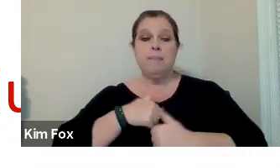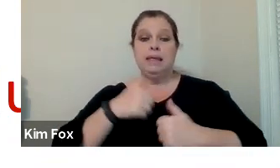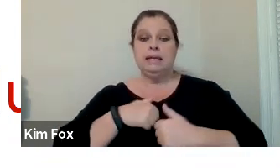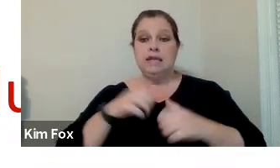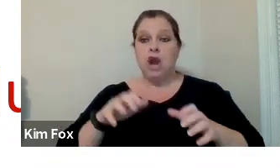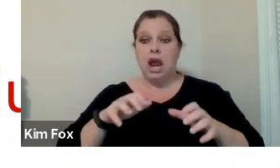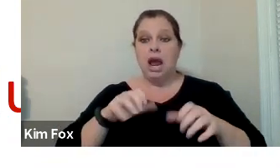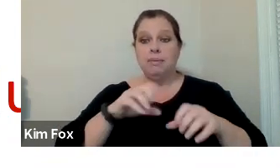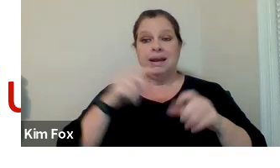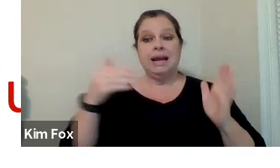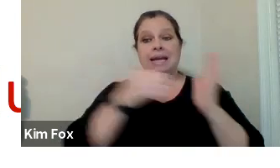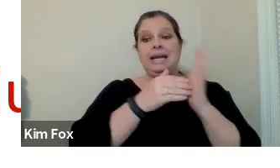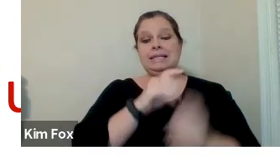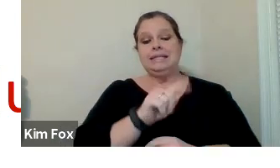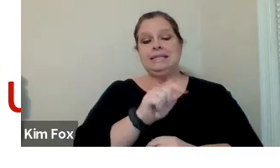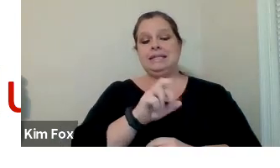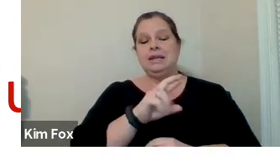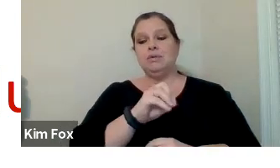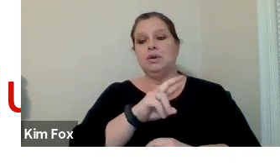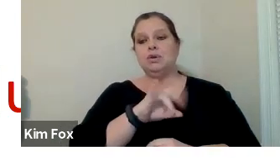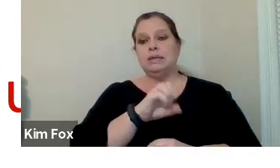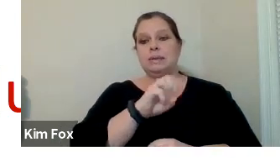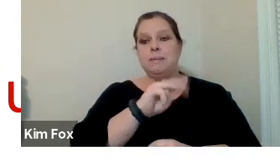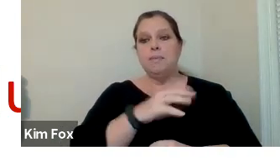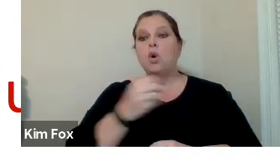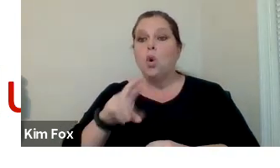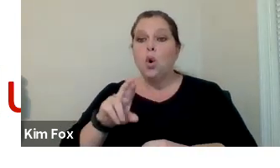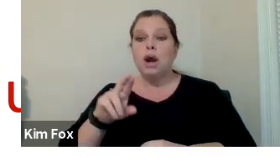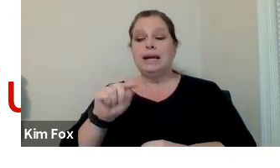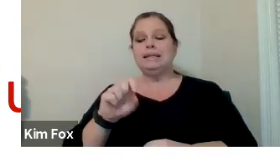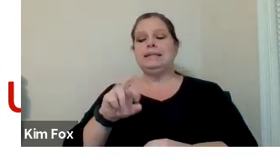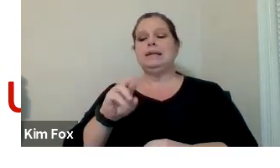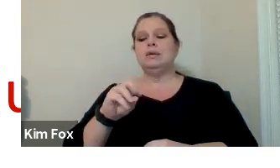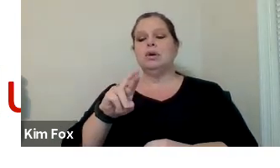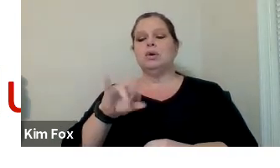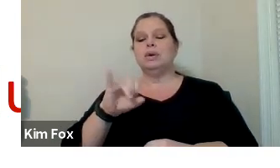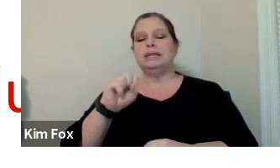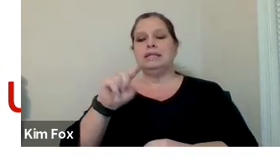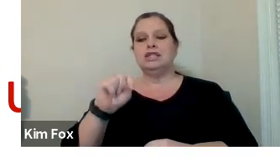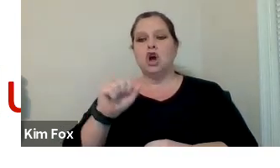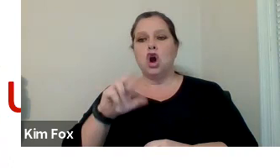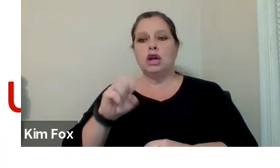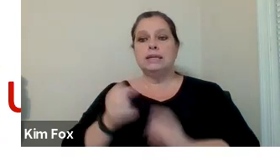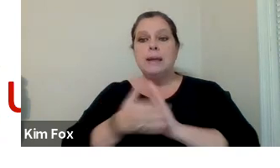operations against terrorism, or as a result of a terrorist act, a peacekeeping mission, or any armed